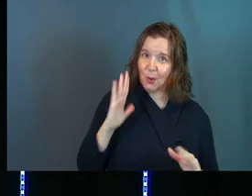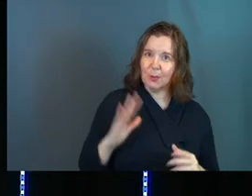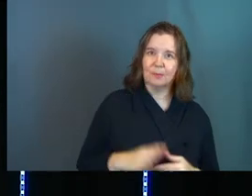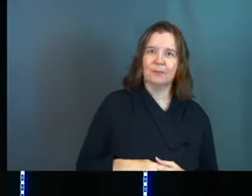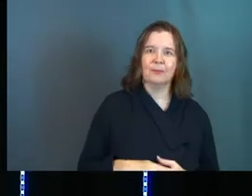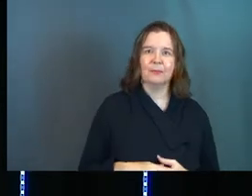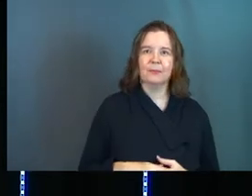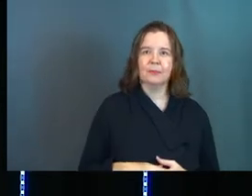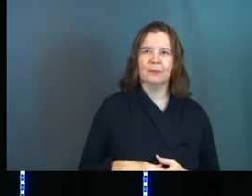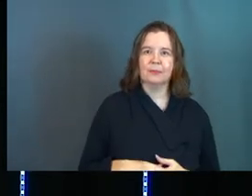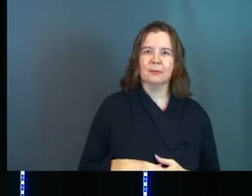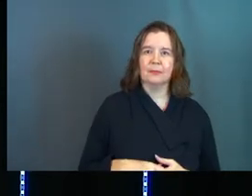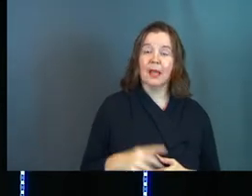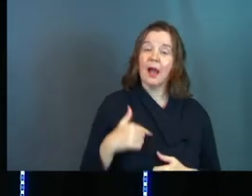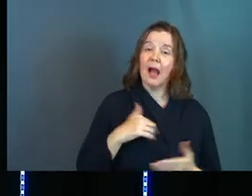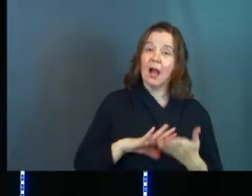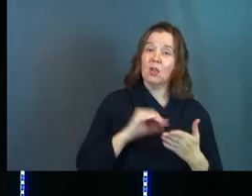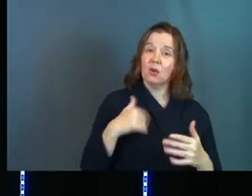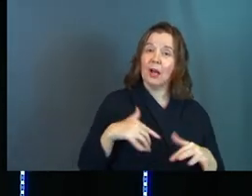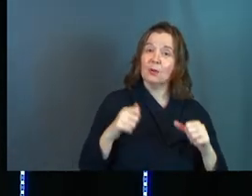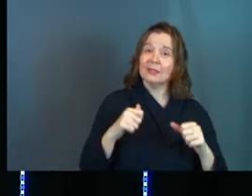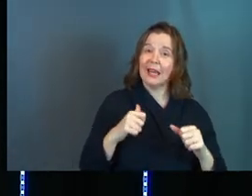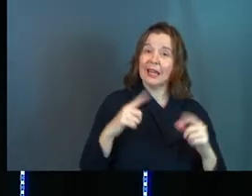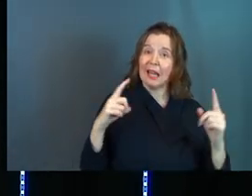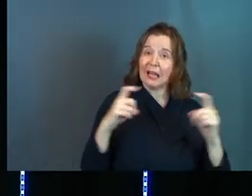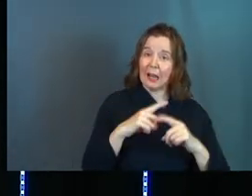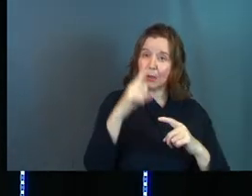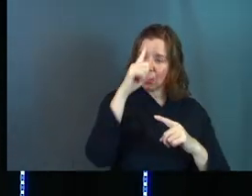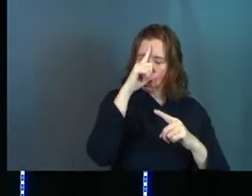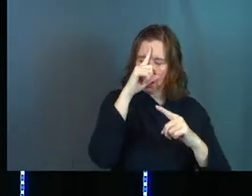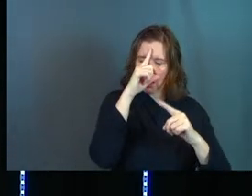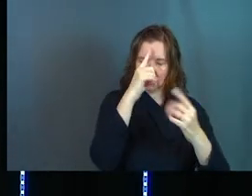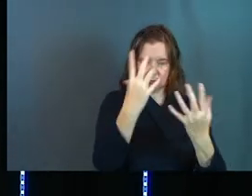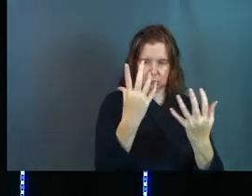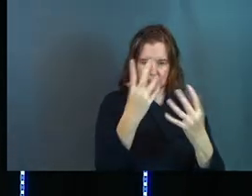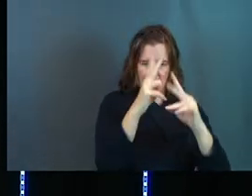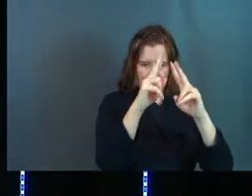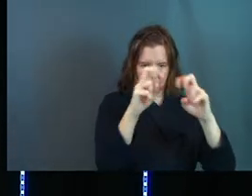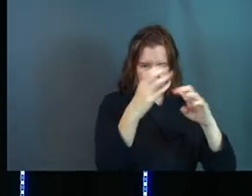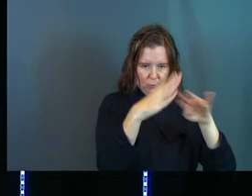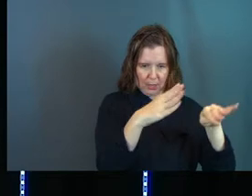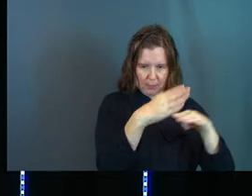know. I learned how to take a complex thought and to break it into pieces.